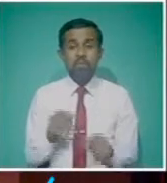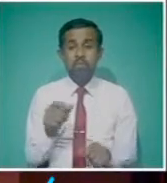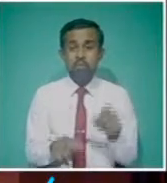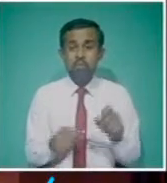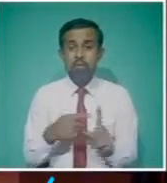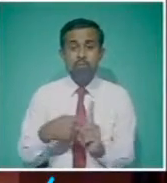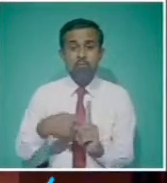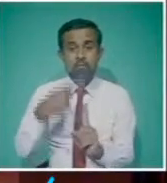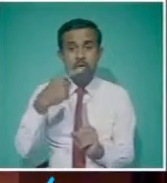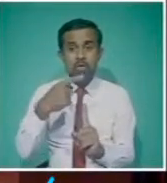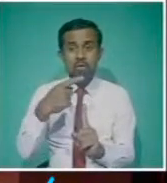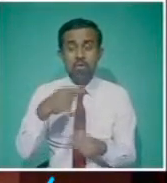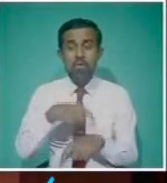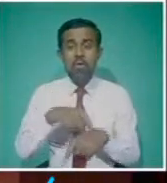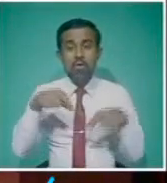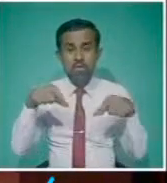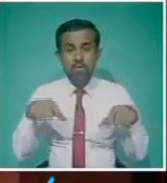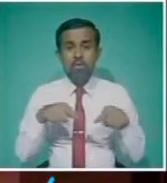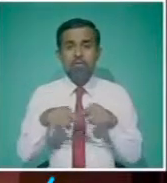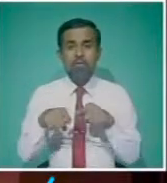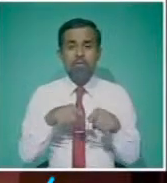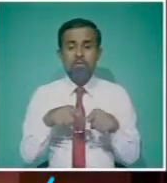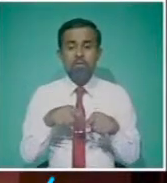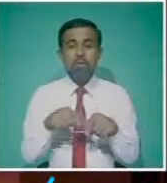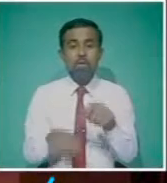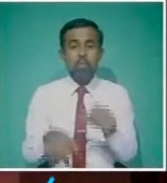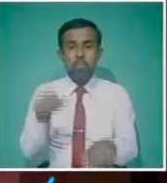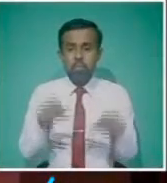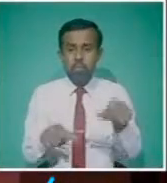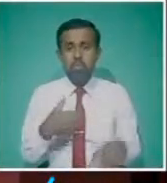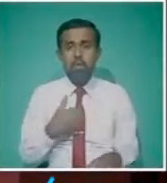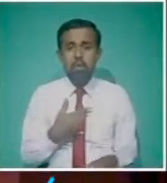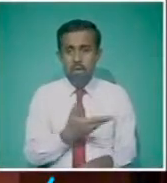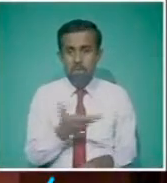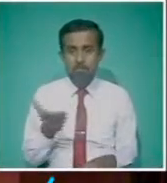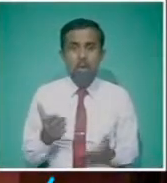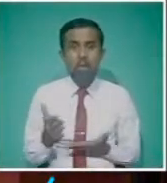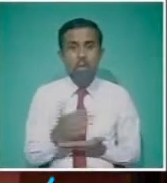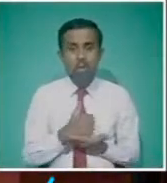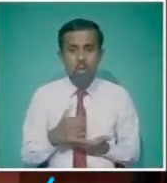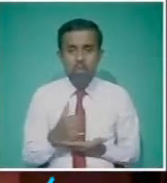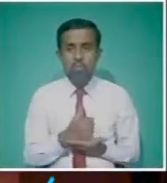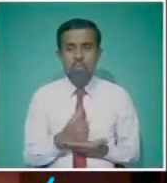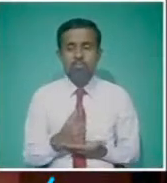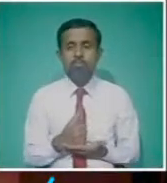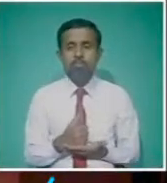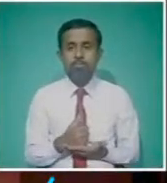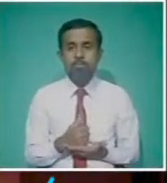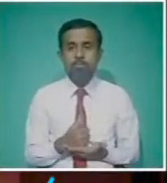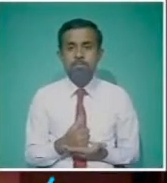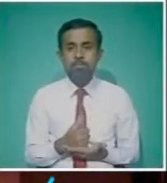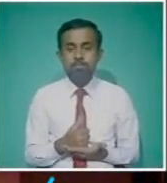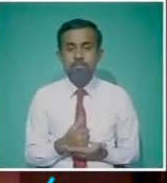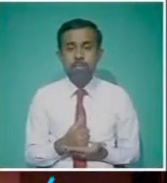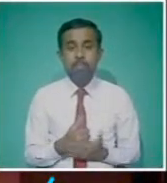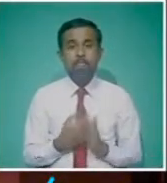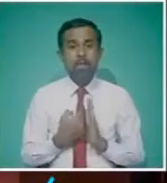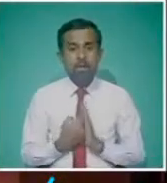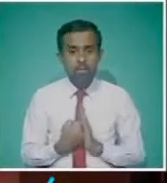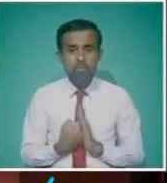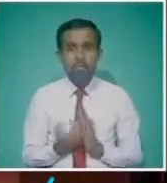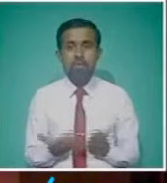However, as human beings, we must all respect the grief of millions of people around the world,